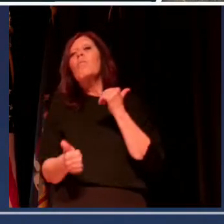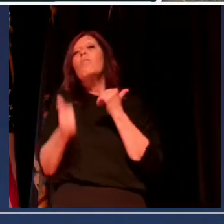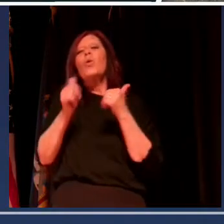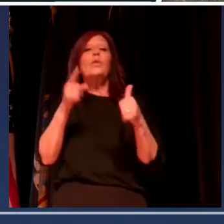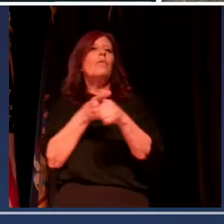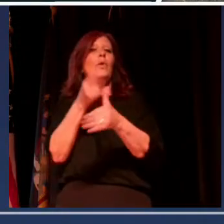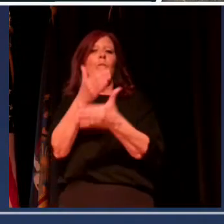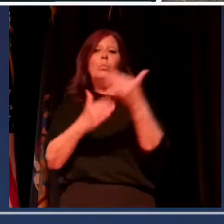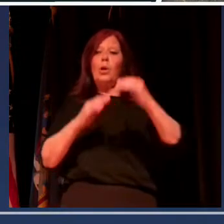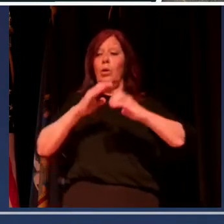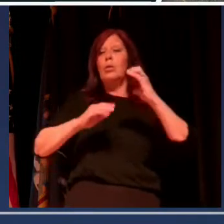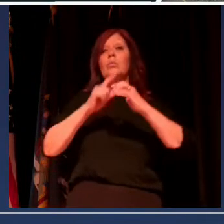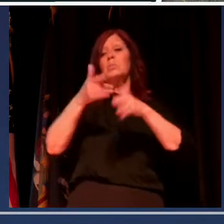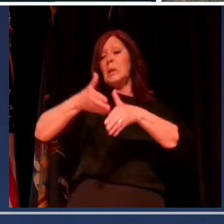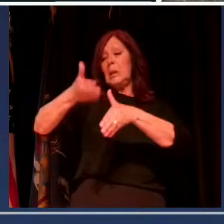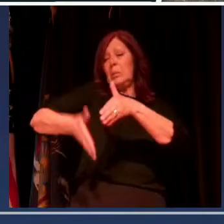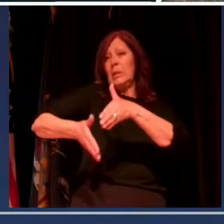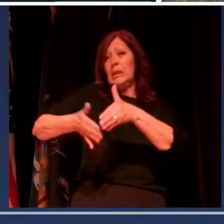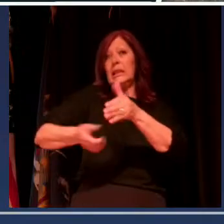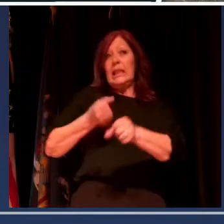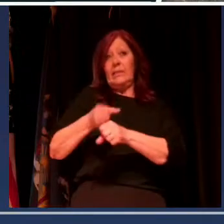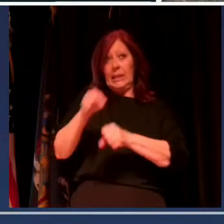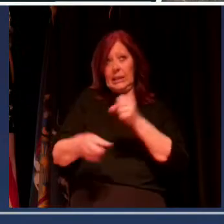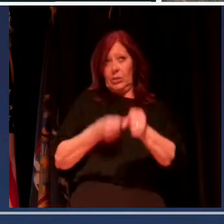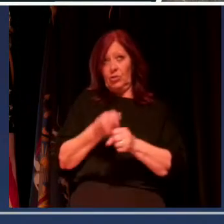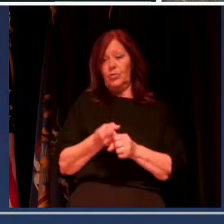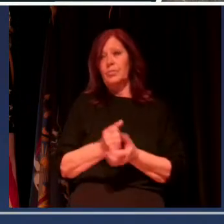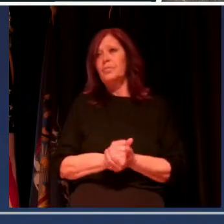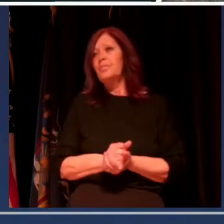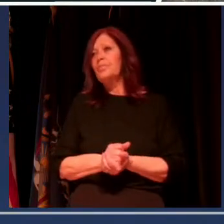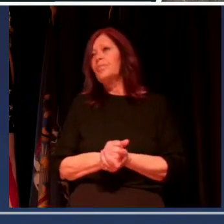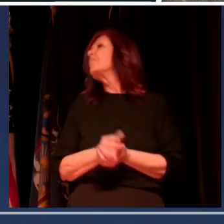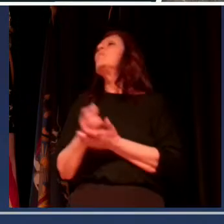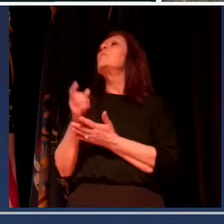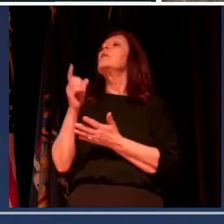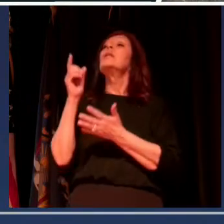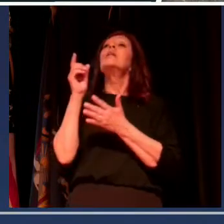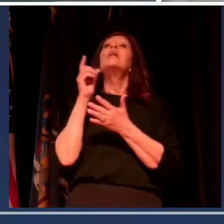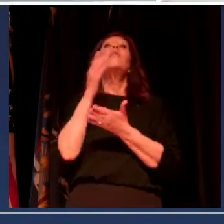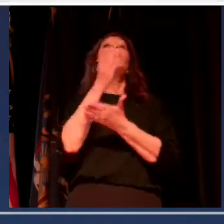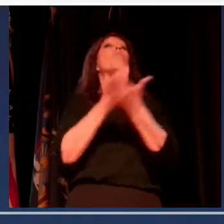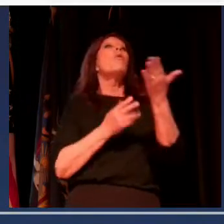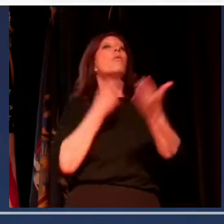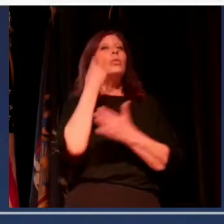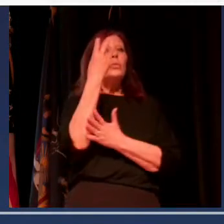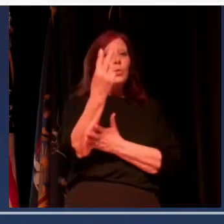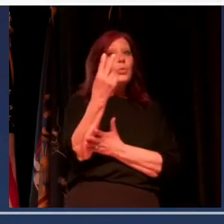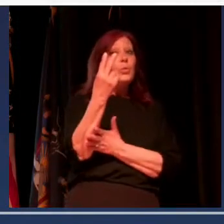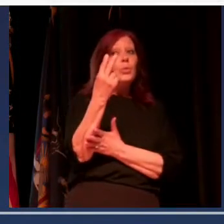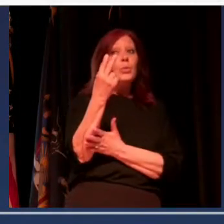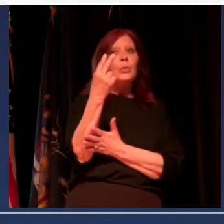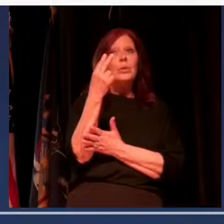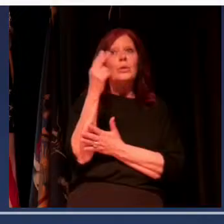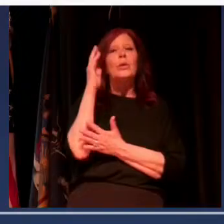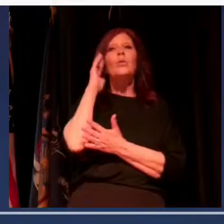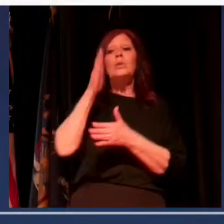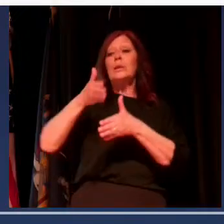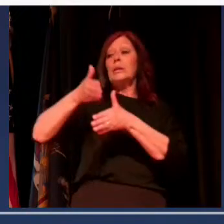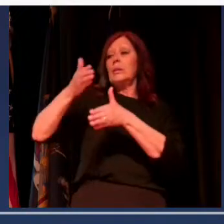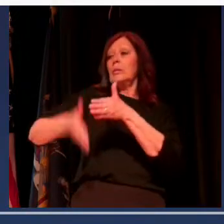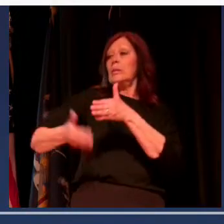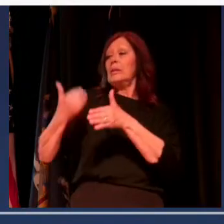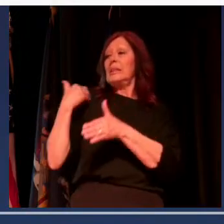of construction will be completed by the end of the year. Design of phase 2 of the expansion project was completed